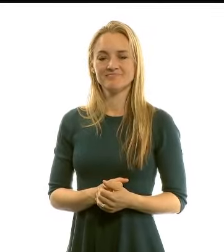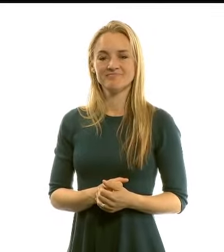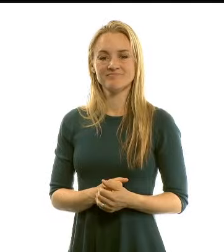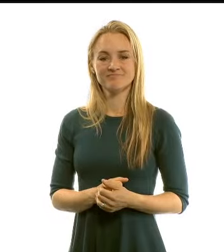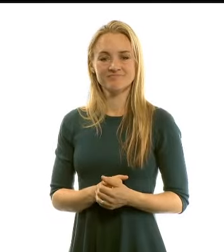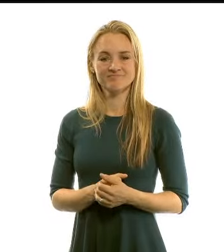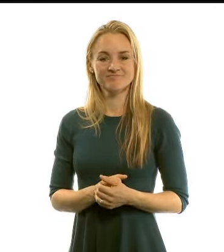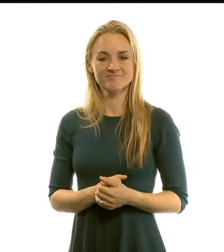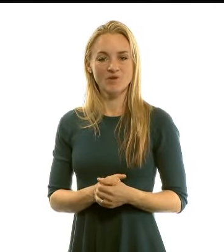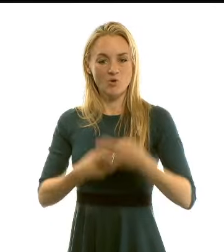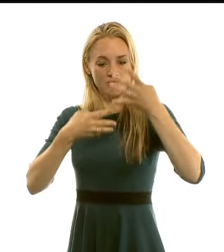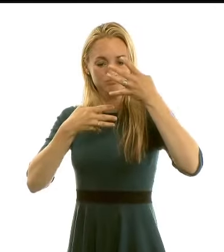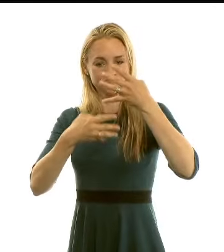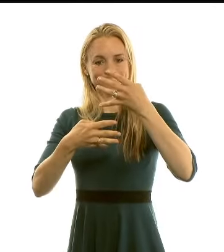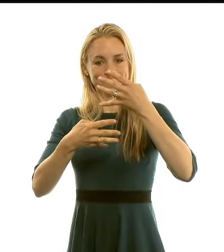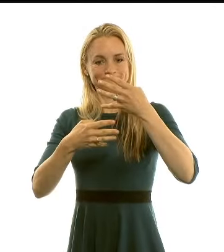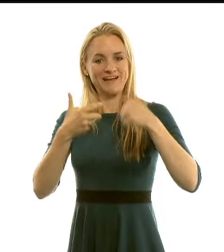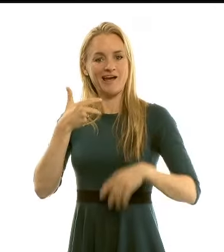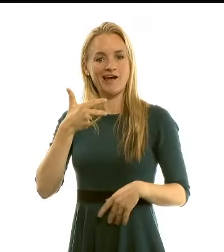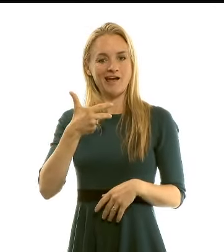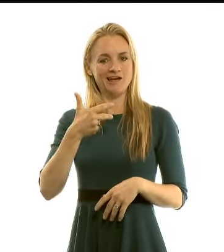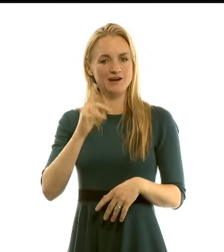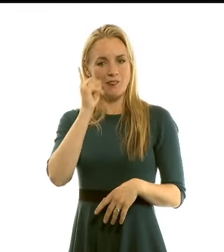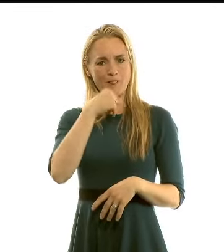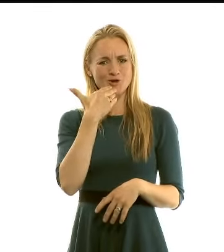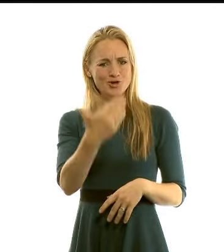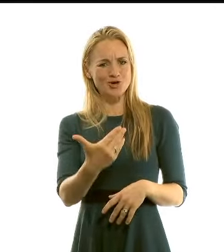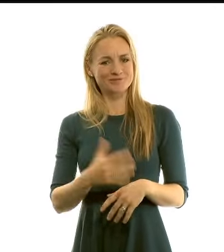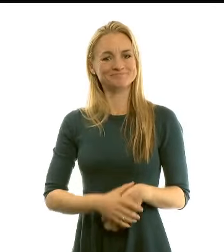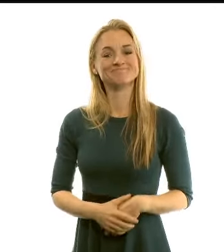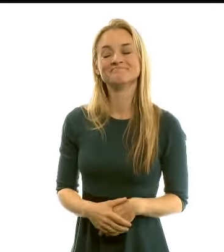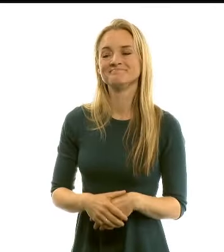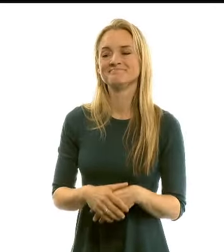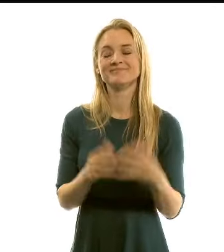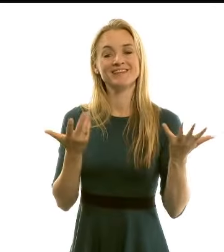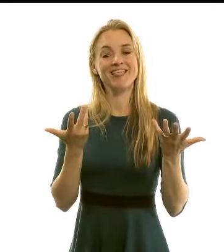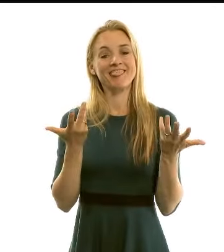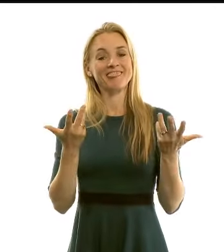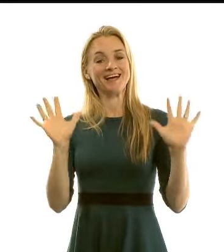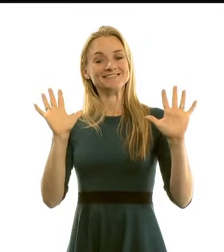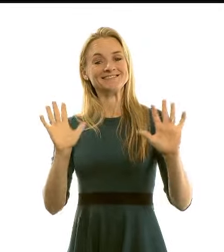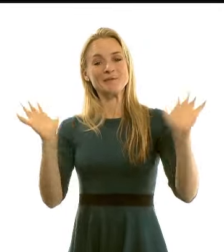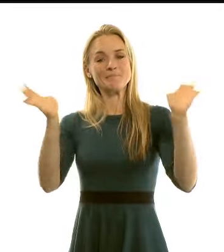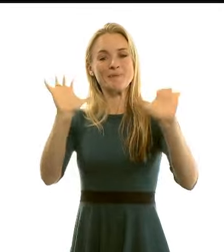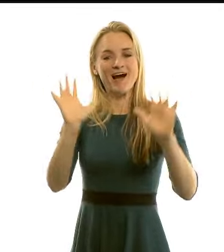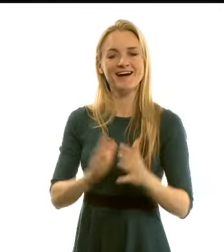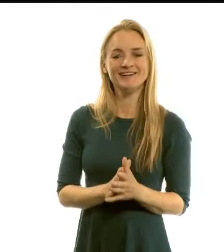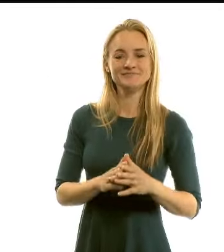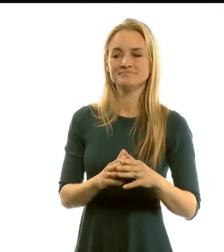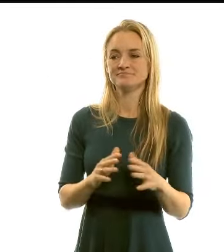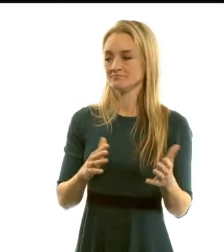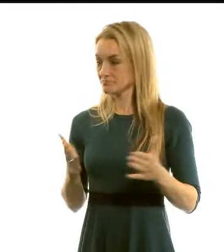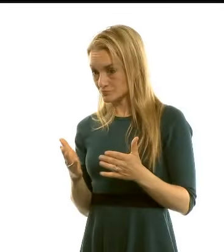Yeah. Well, that's it from us. Bye-bye. Bye-bye. Do you have time to play? Yeah.